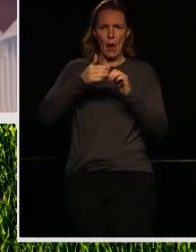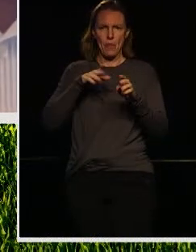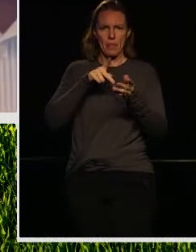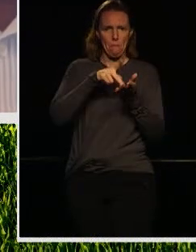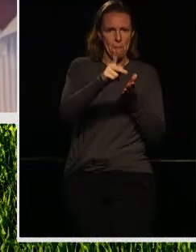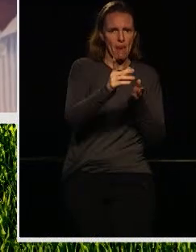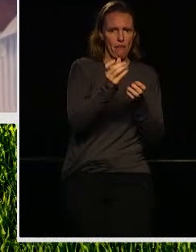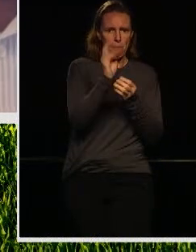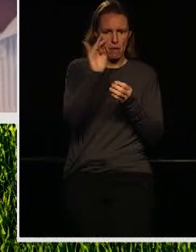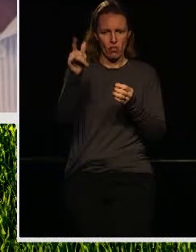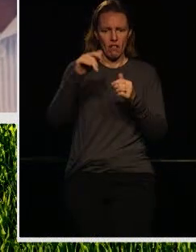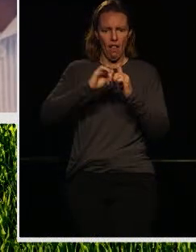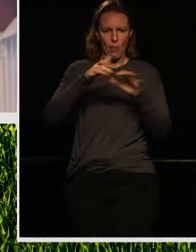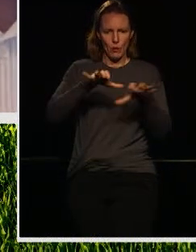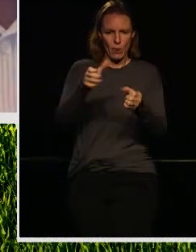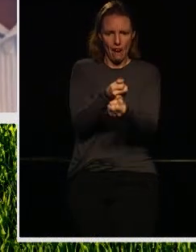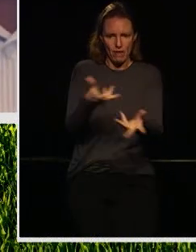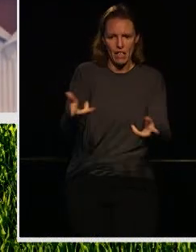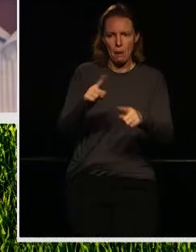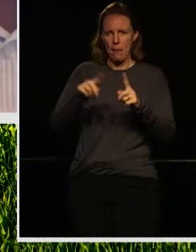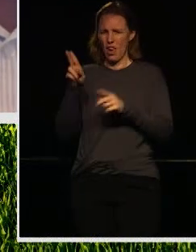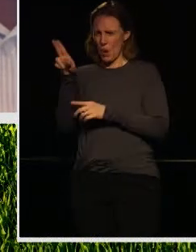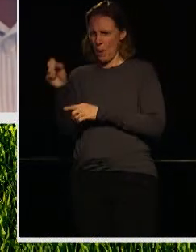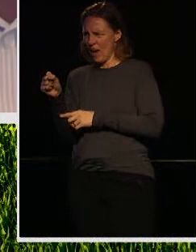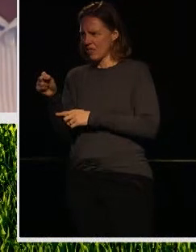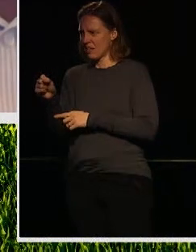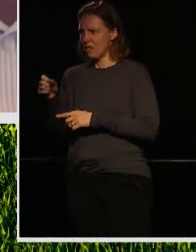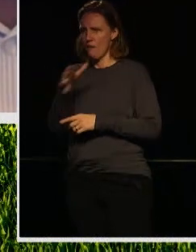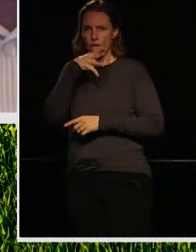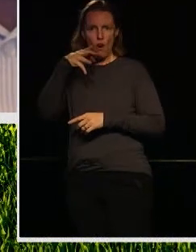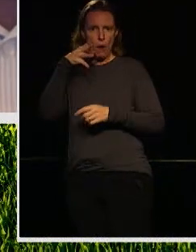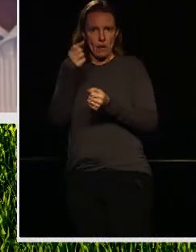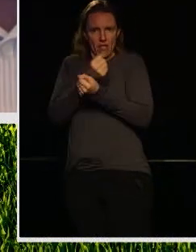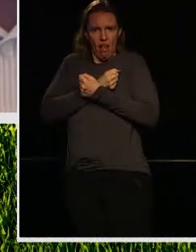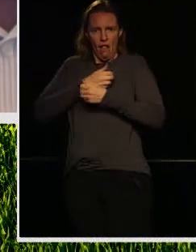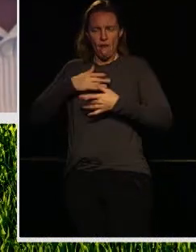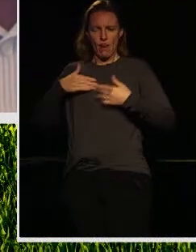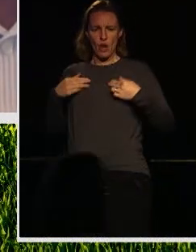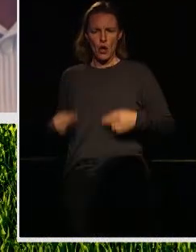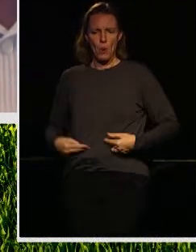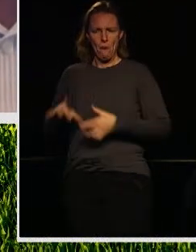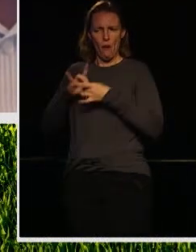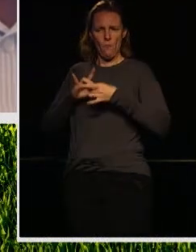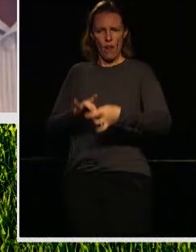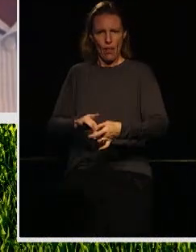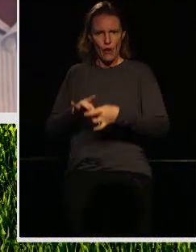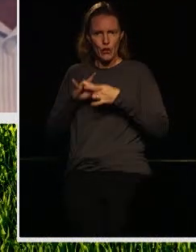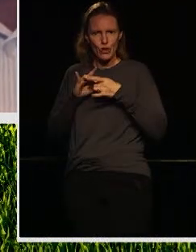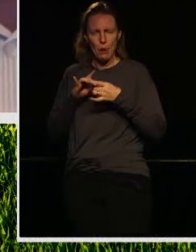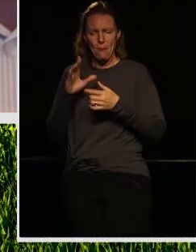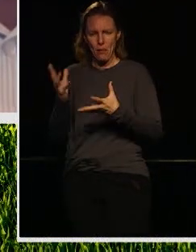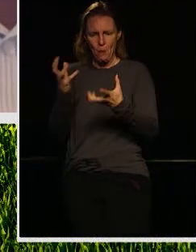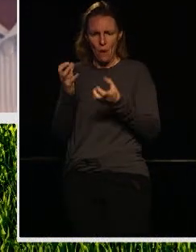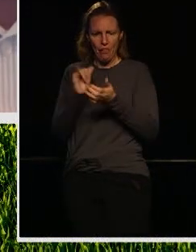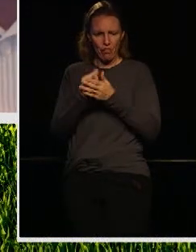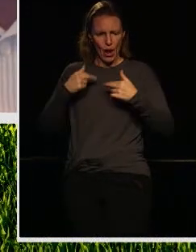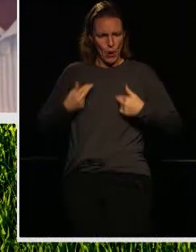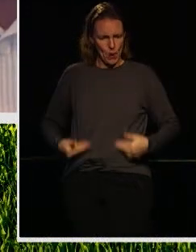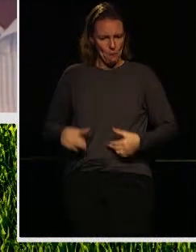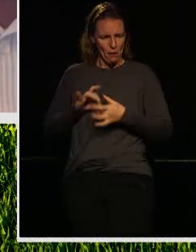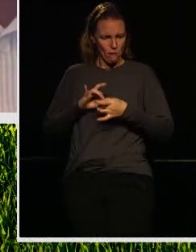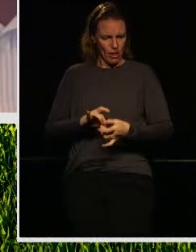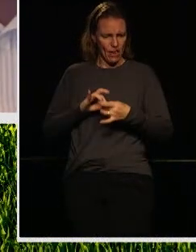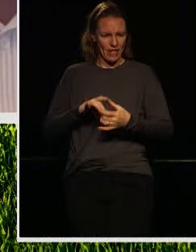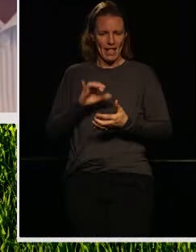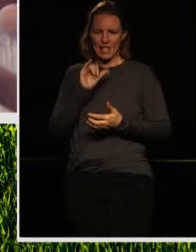everything, right? But in the US, farmers love the human relationship, right? And they want that human relationship, and